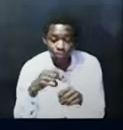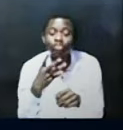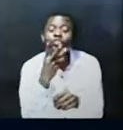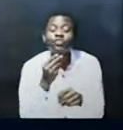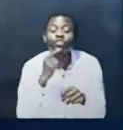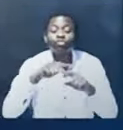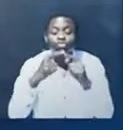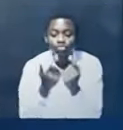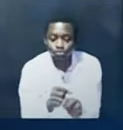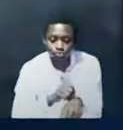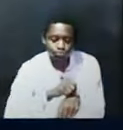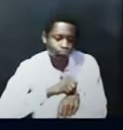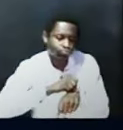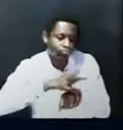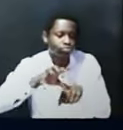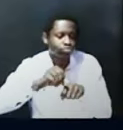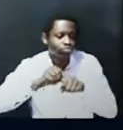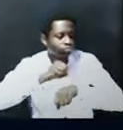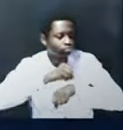dispersion itself.